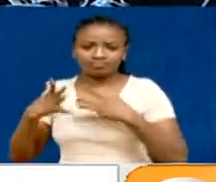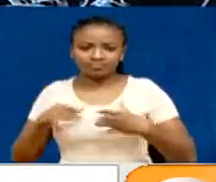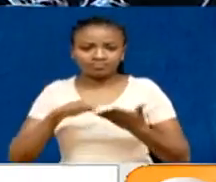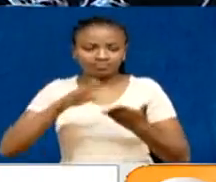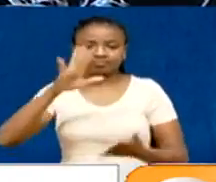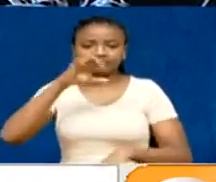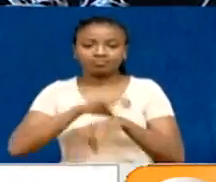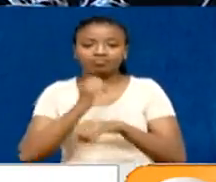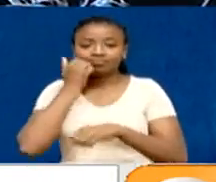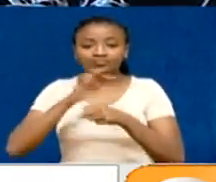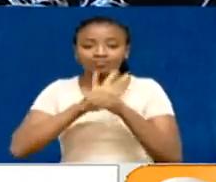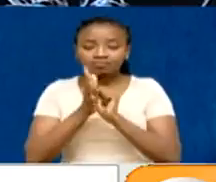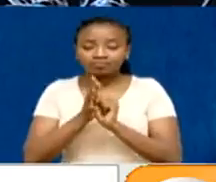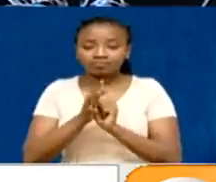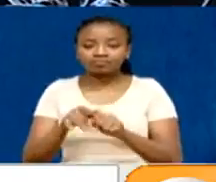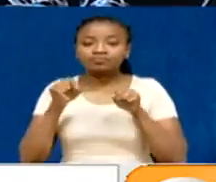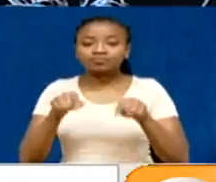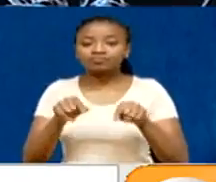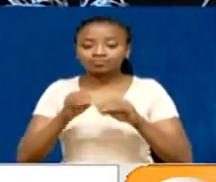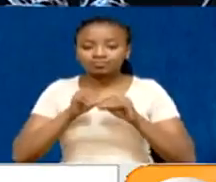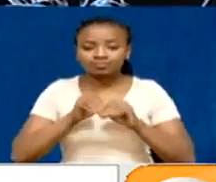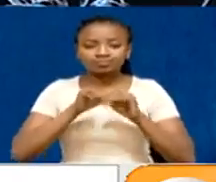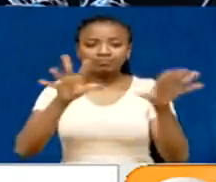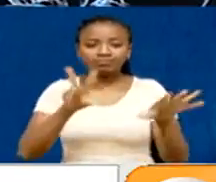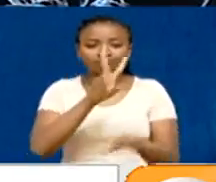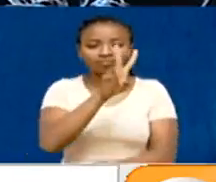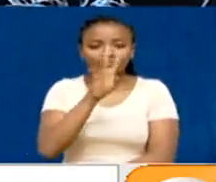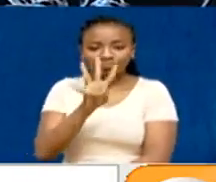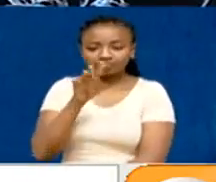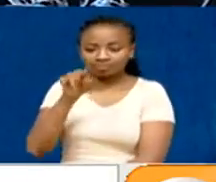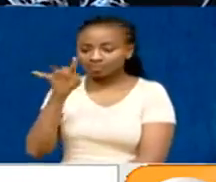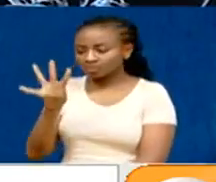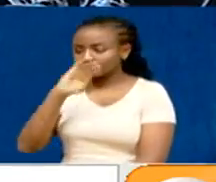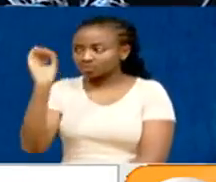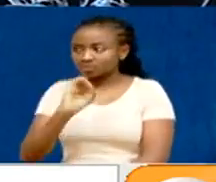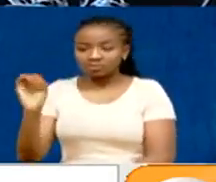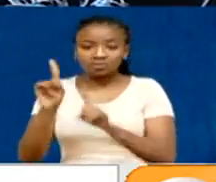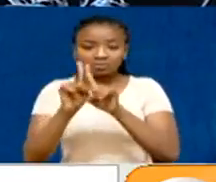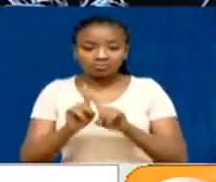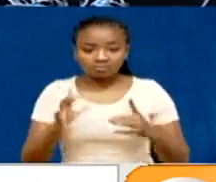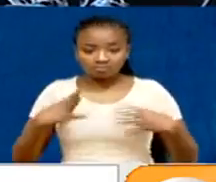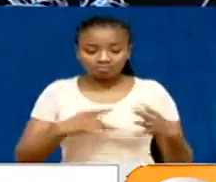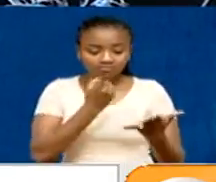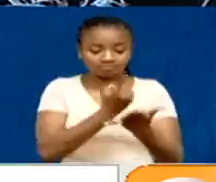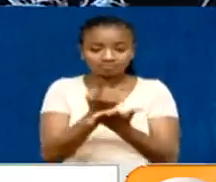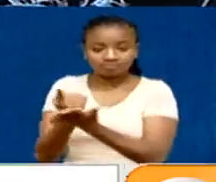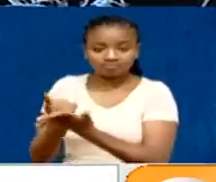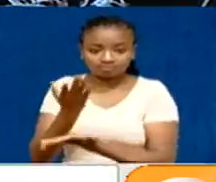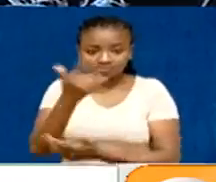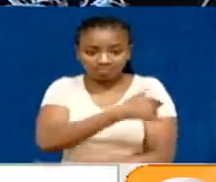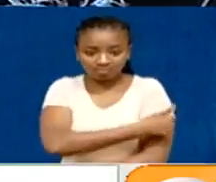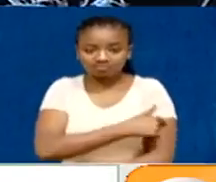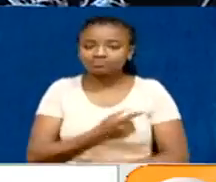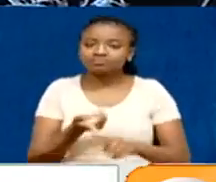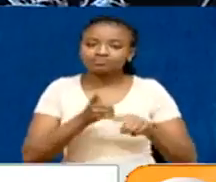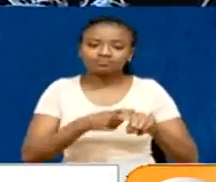infections, with the positivity rate hitting 24.4% as hospital admissions continue to soar.